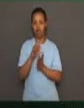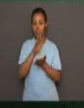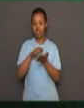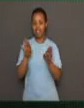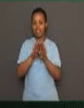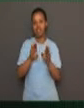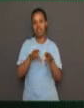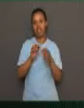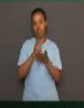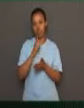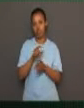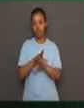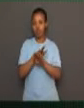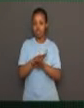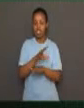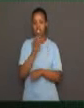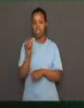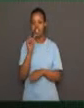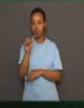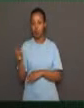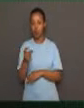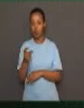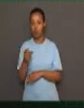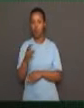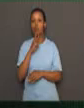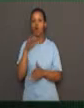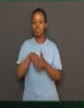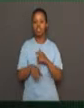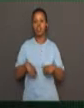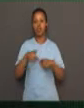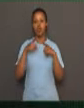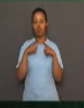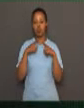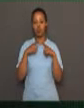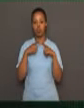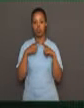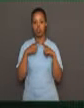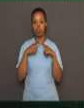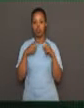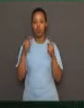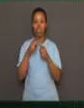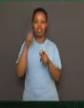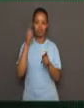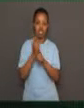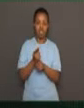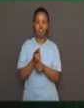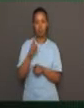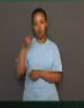Fish and some amphibians continue to grow these slits into real gills.